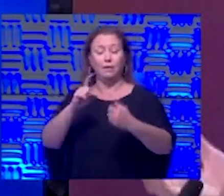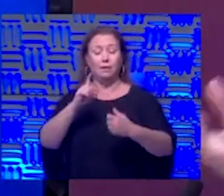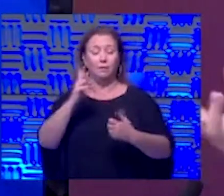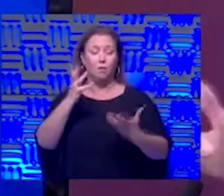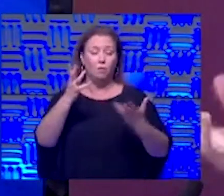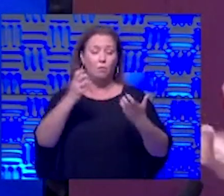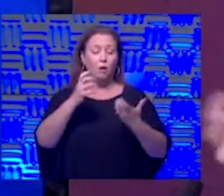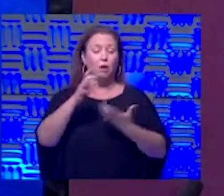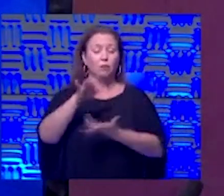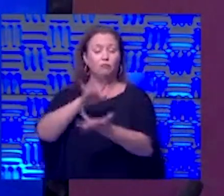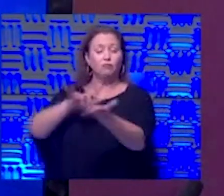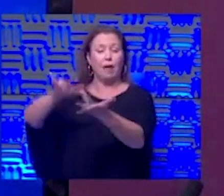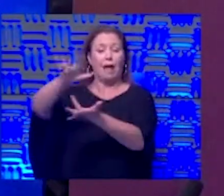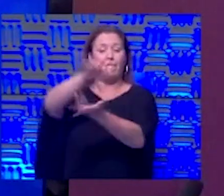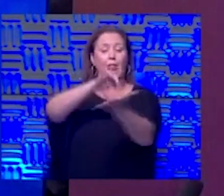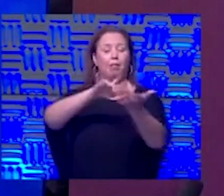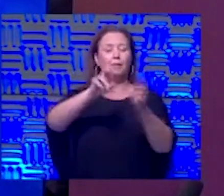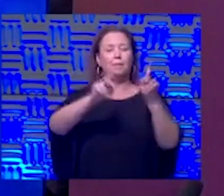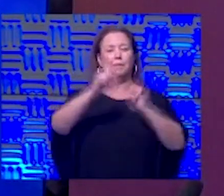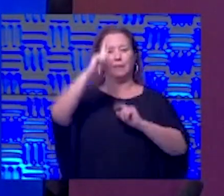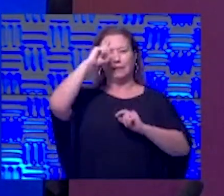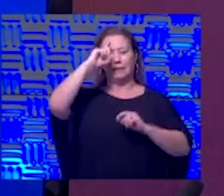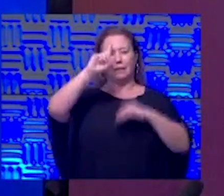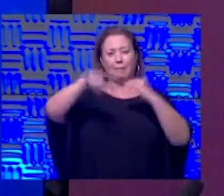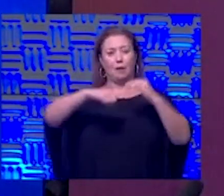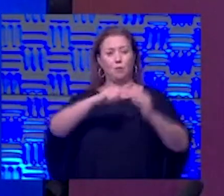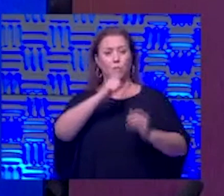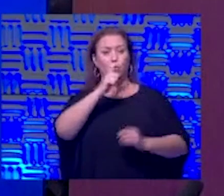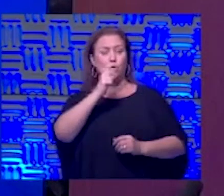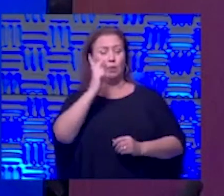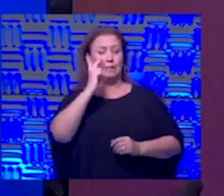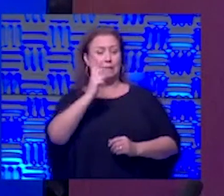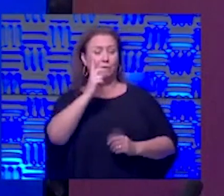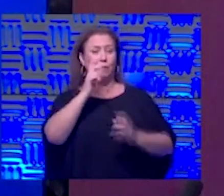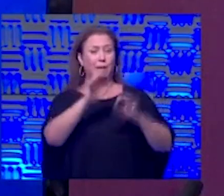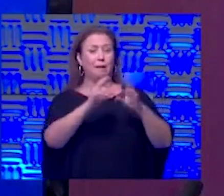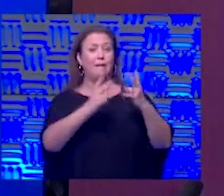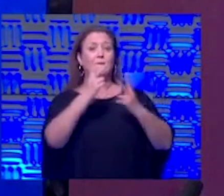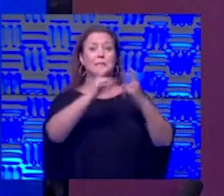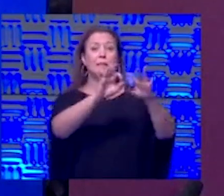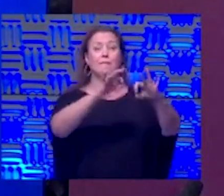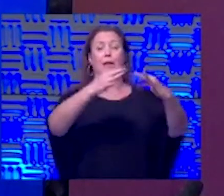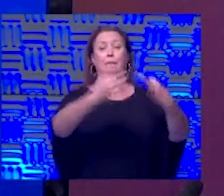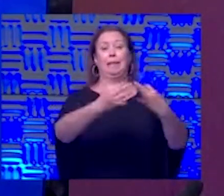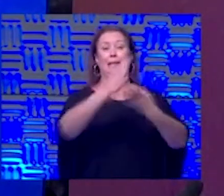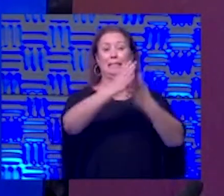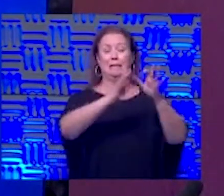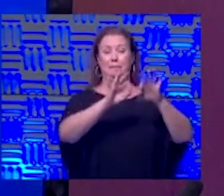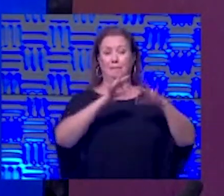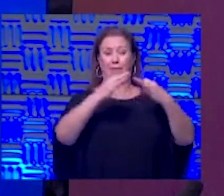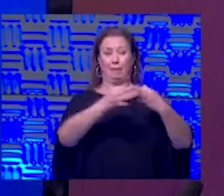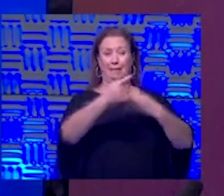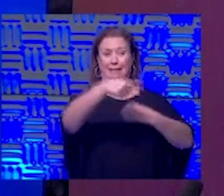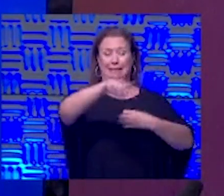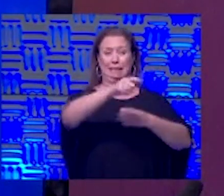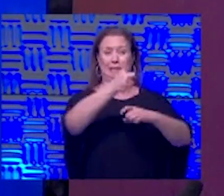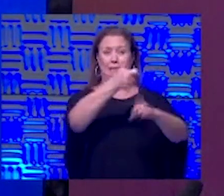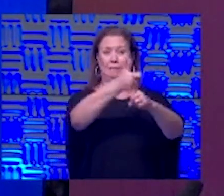travel is something people have to think about. Who you're going to see. If you're going to go see family and some of those family members are at